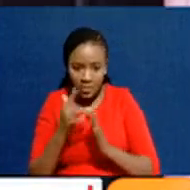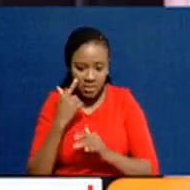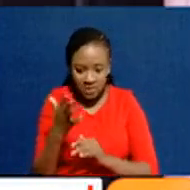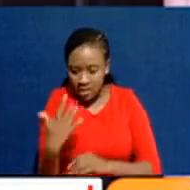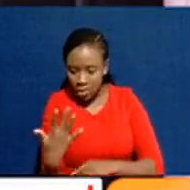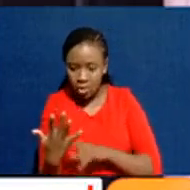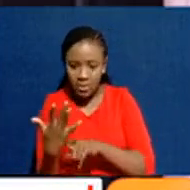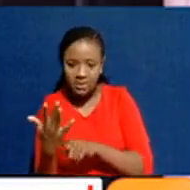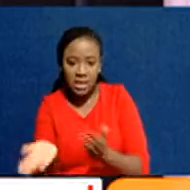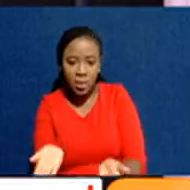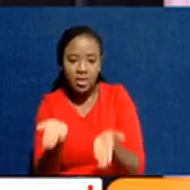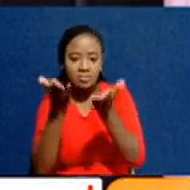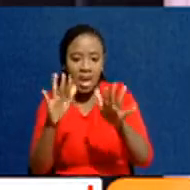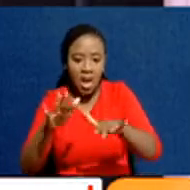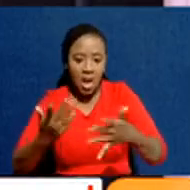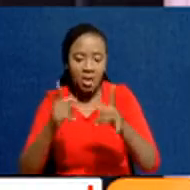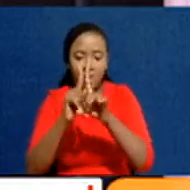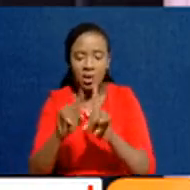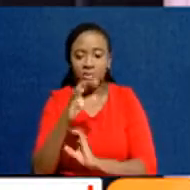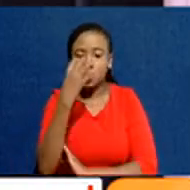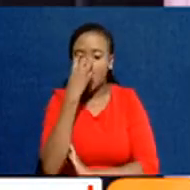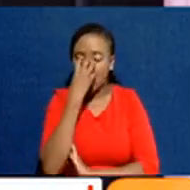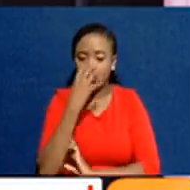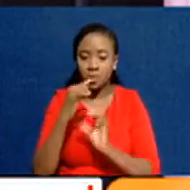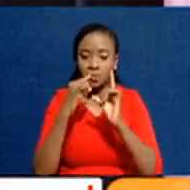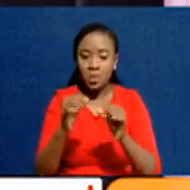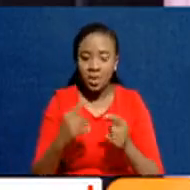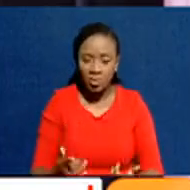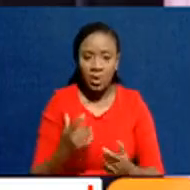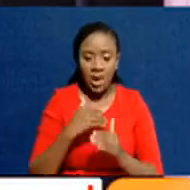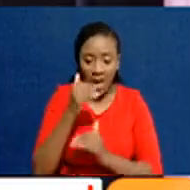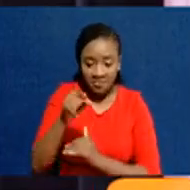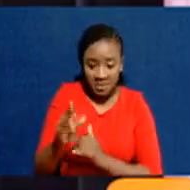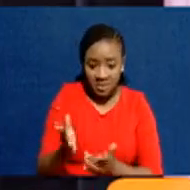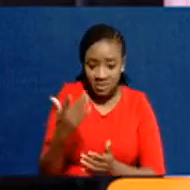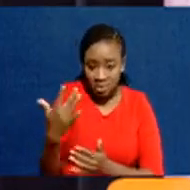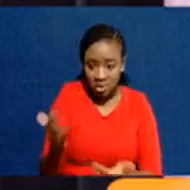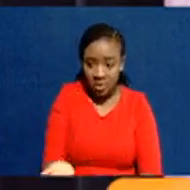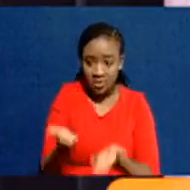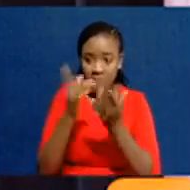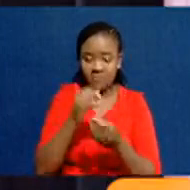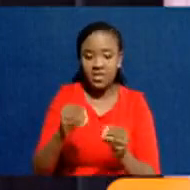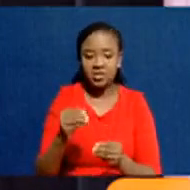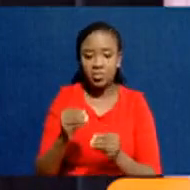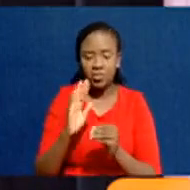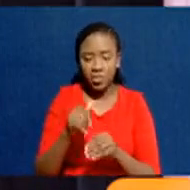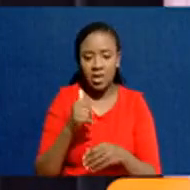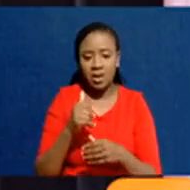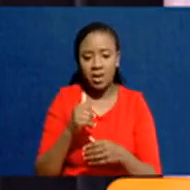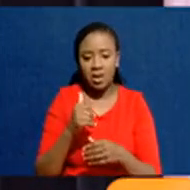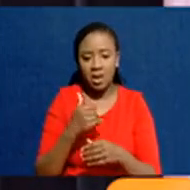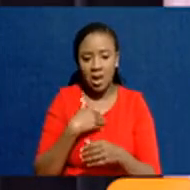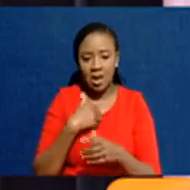document. And the president had said after that he'll convene the ruling party's